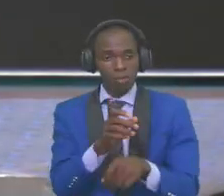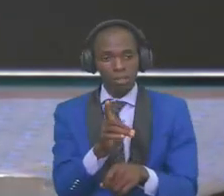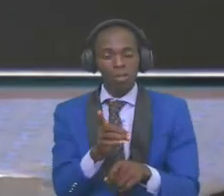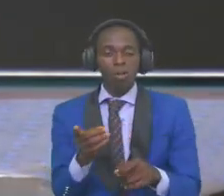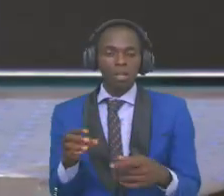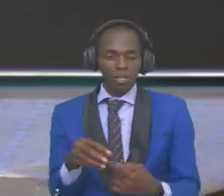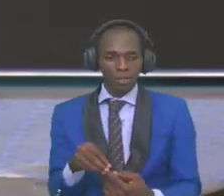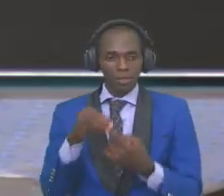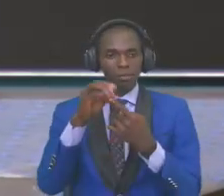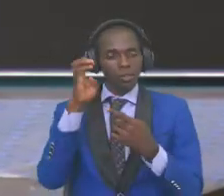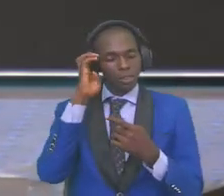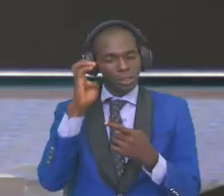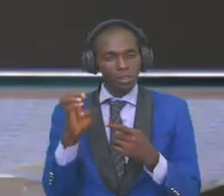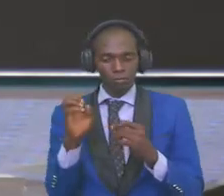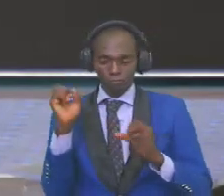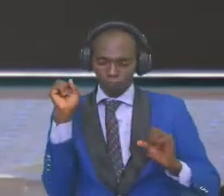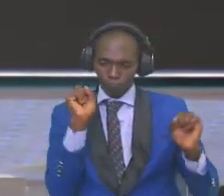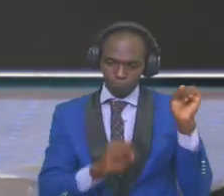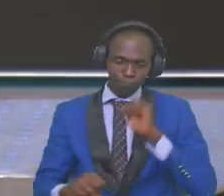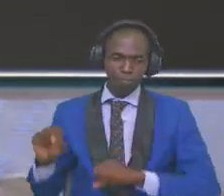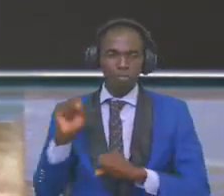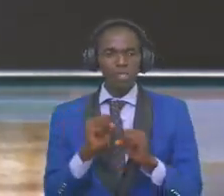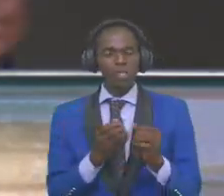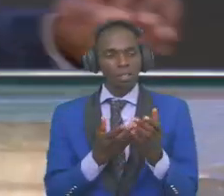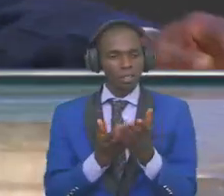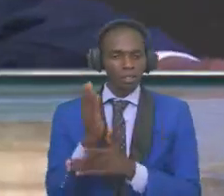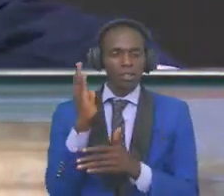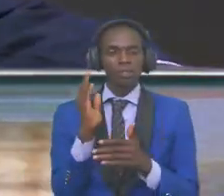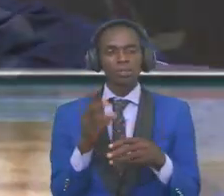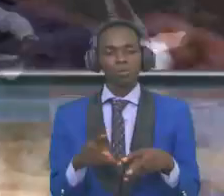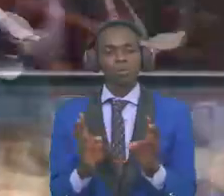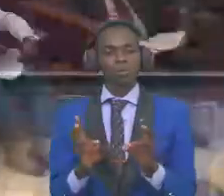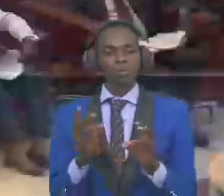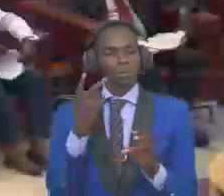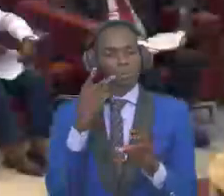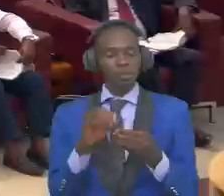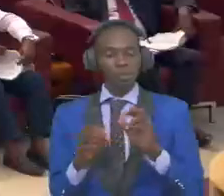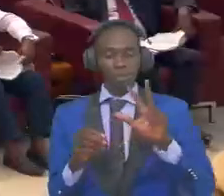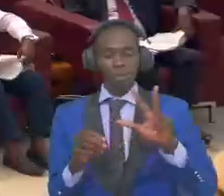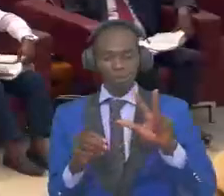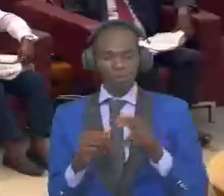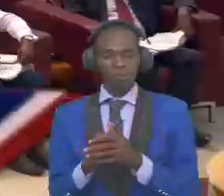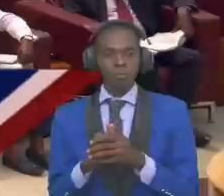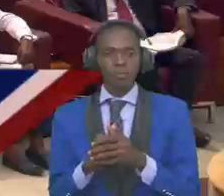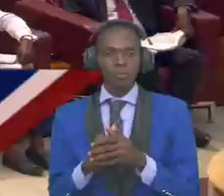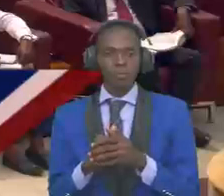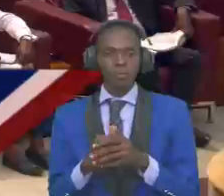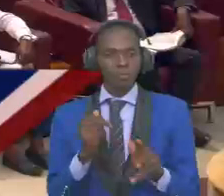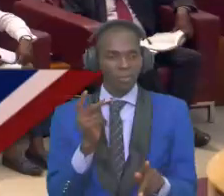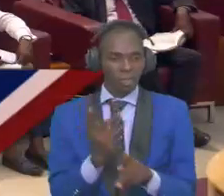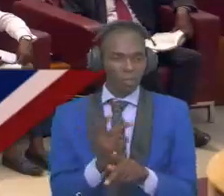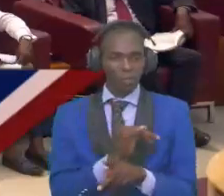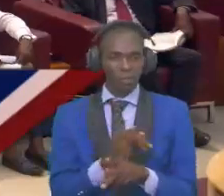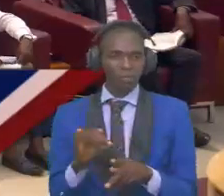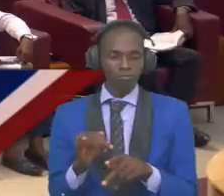strive lawfully. Let's come to number 3 here. Number 3, sustain